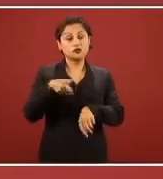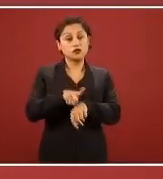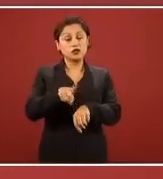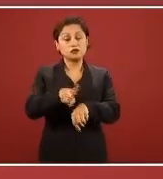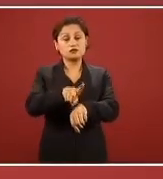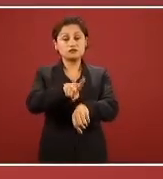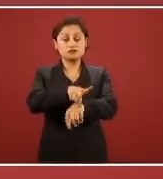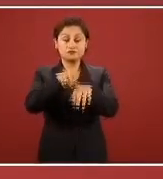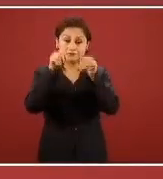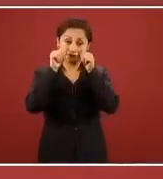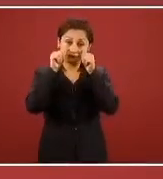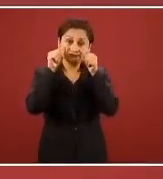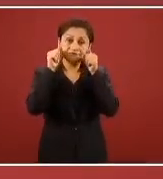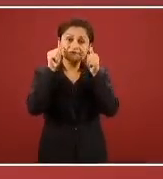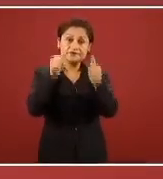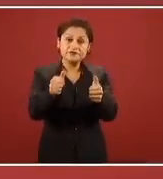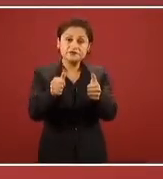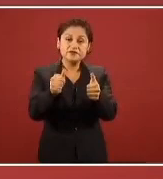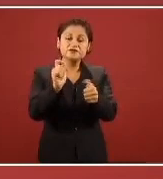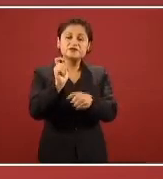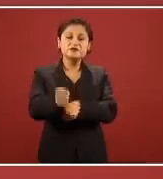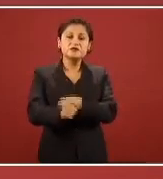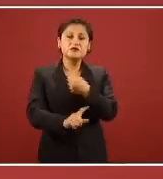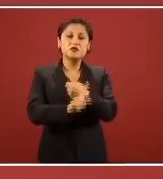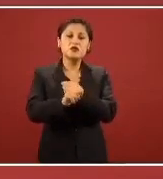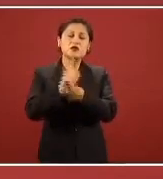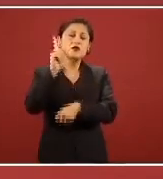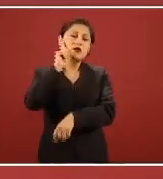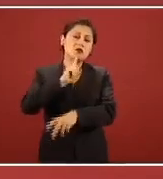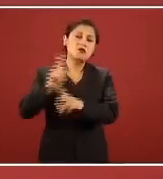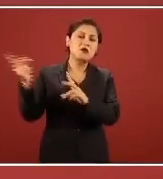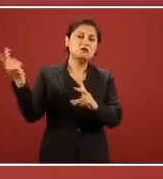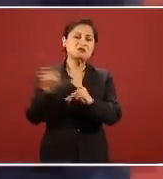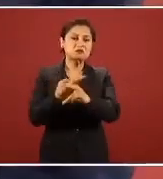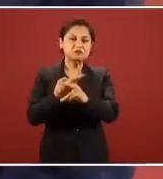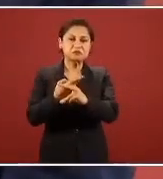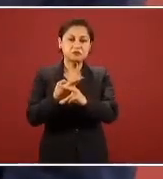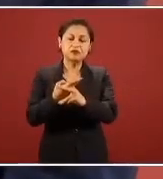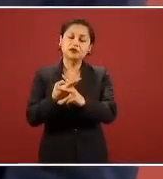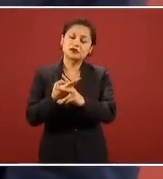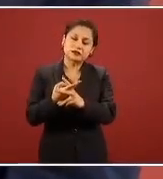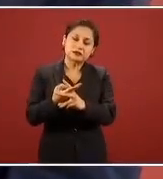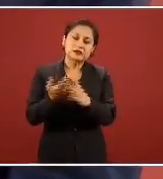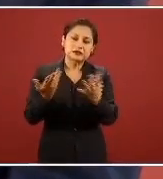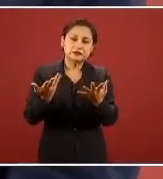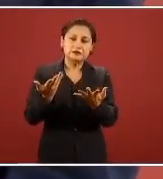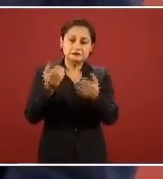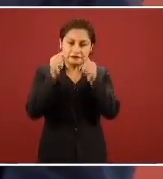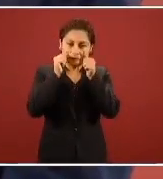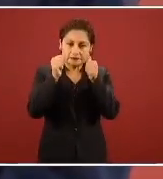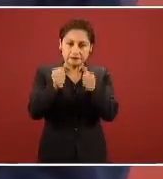are attending el problema de los feminicidios. The problem of feminicides.